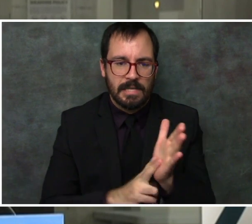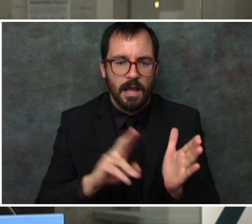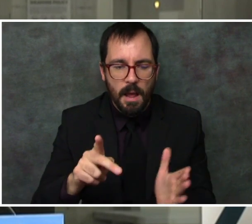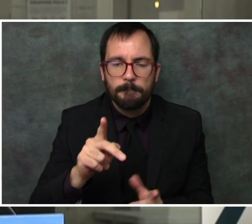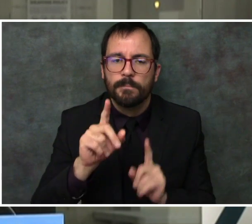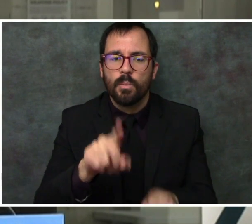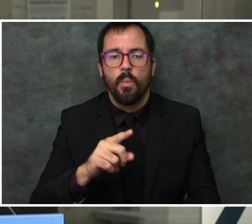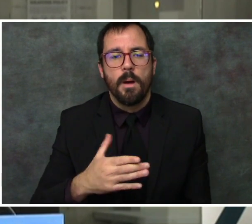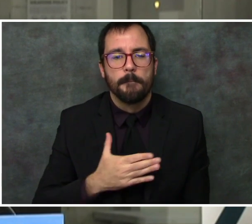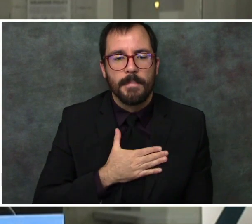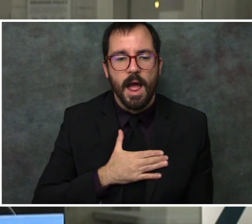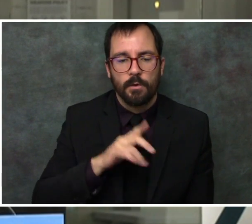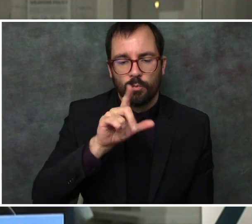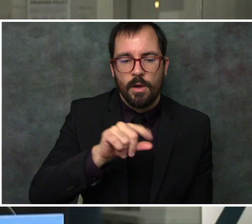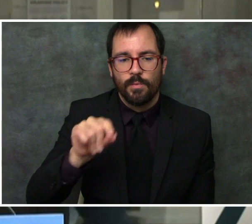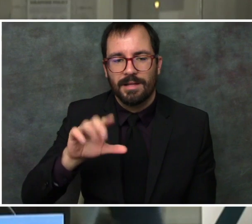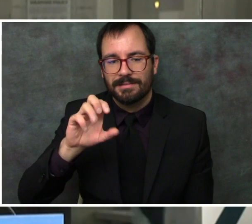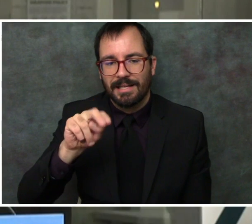my2020census.gov or call